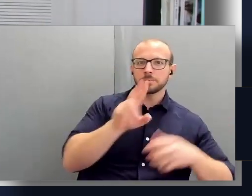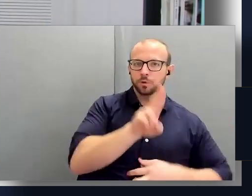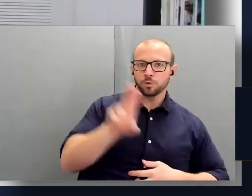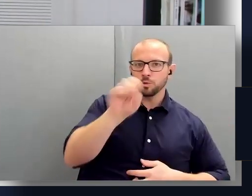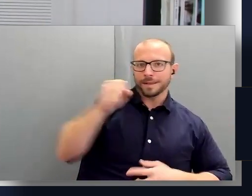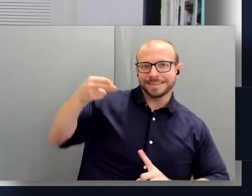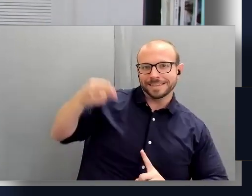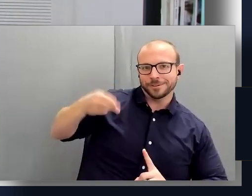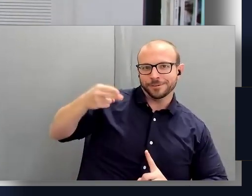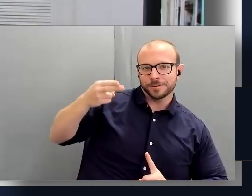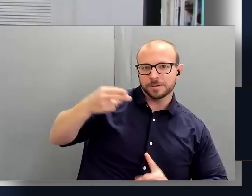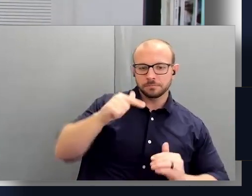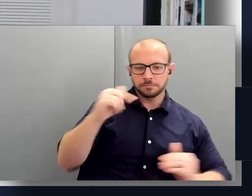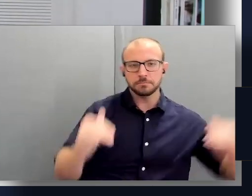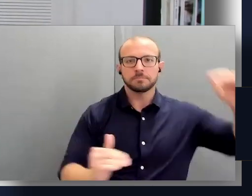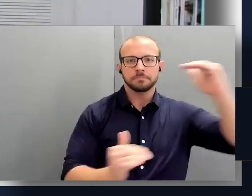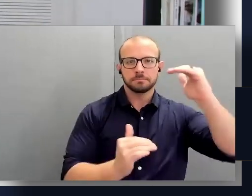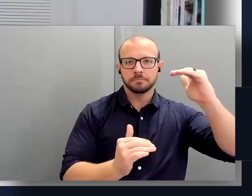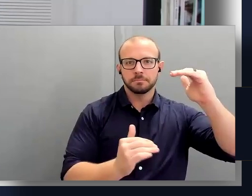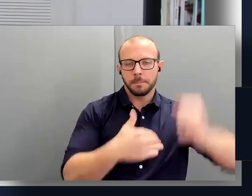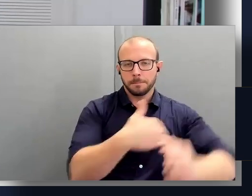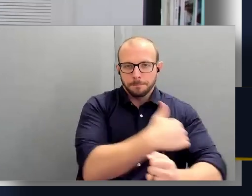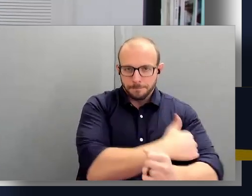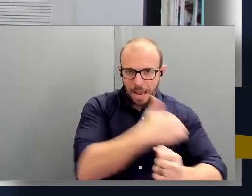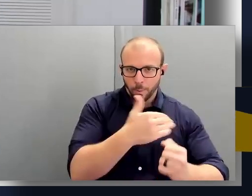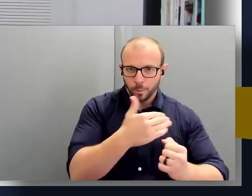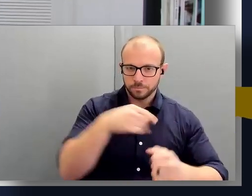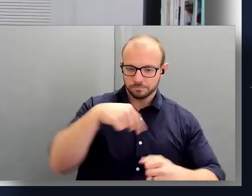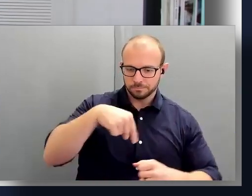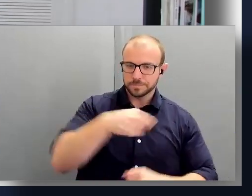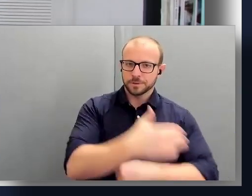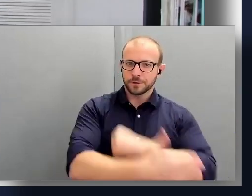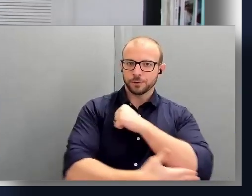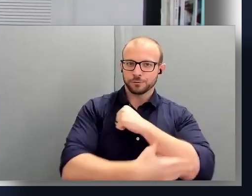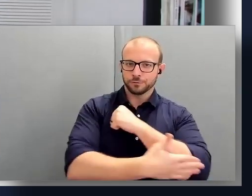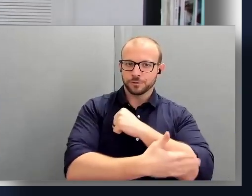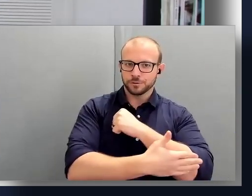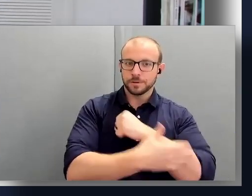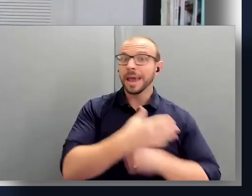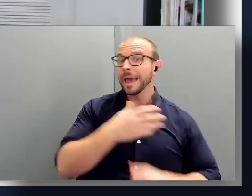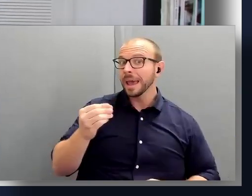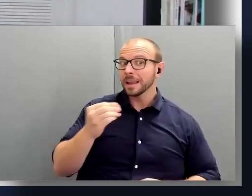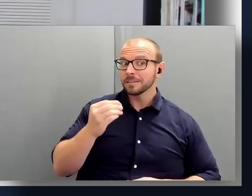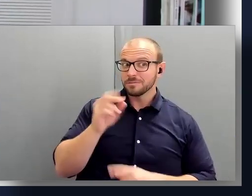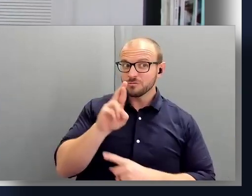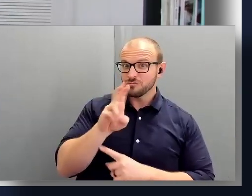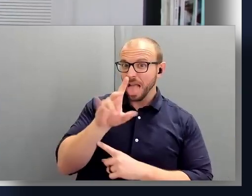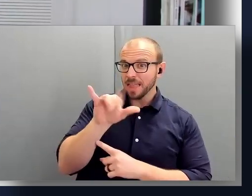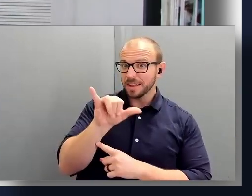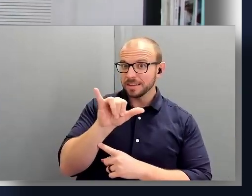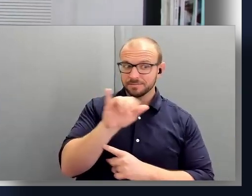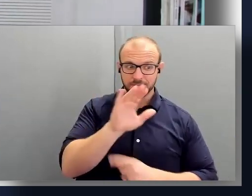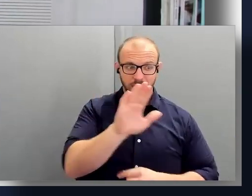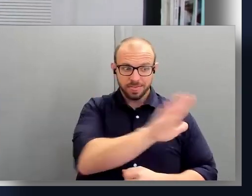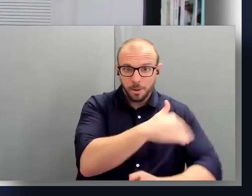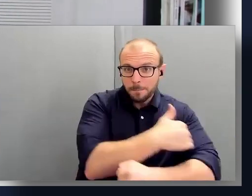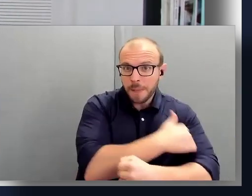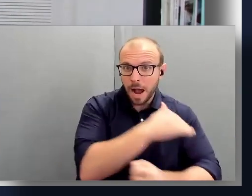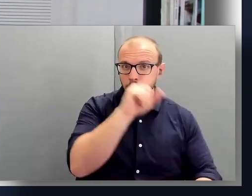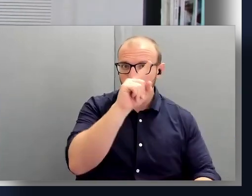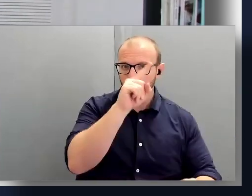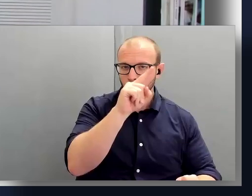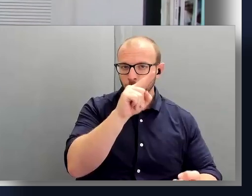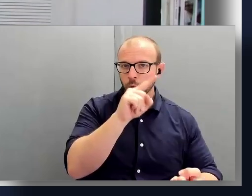power here in the United States from the beginning of this country. And the reality is that they are in decline